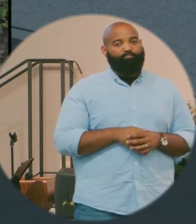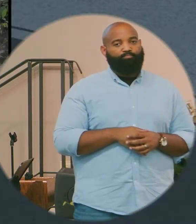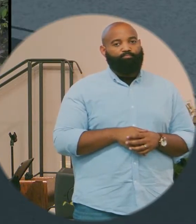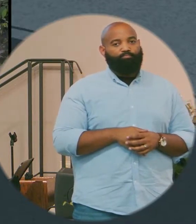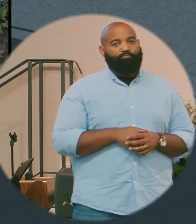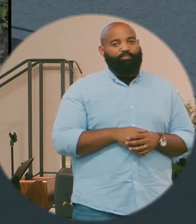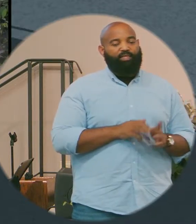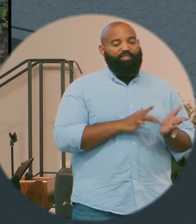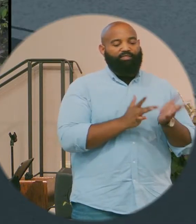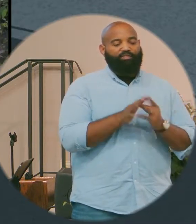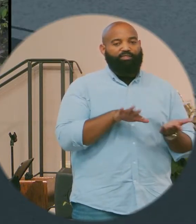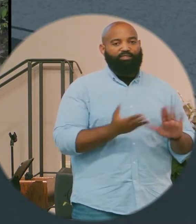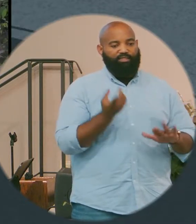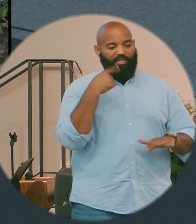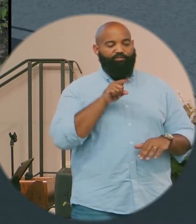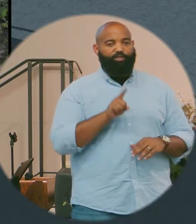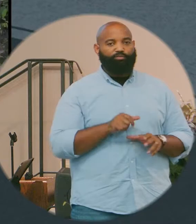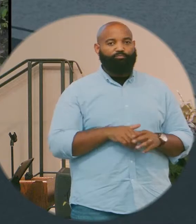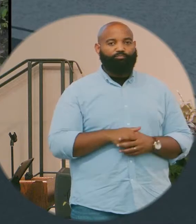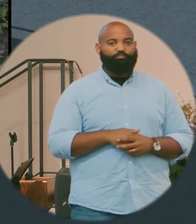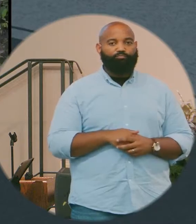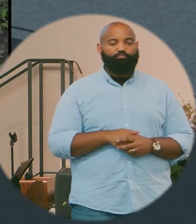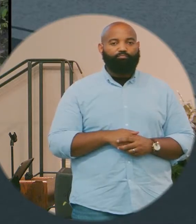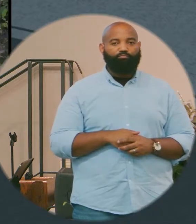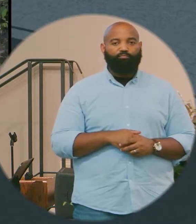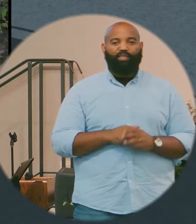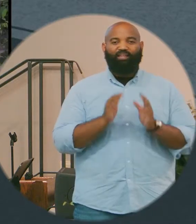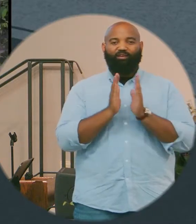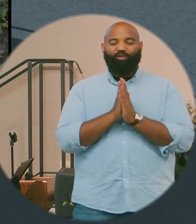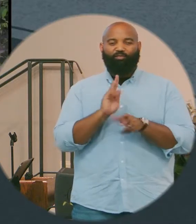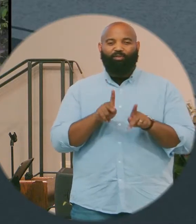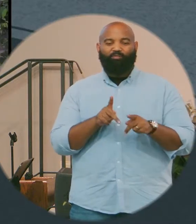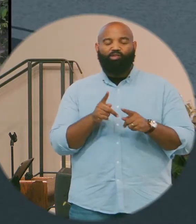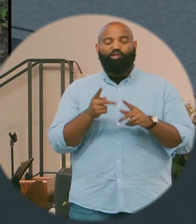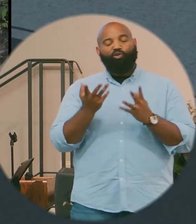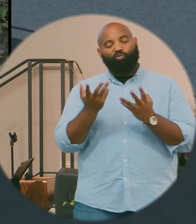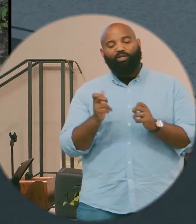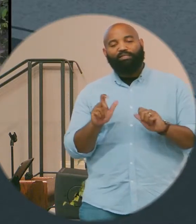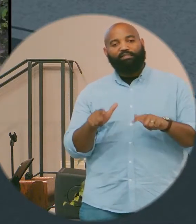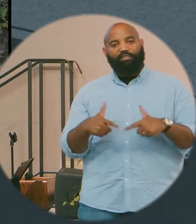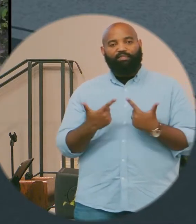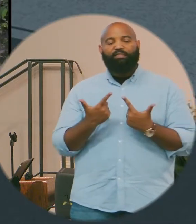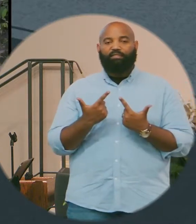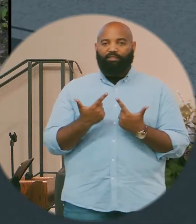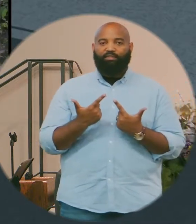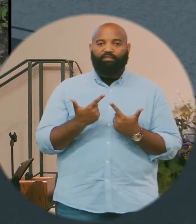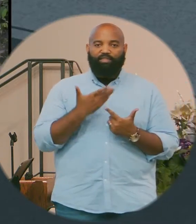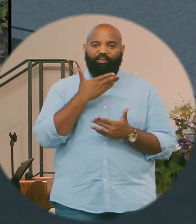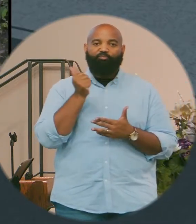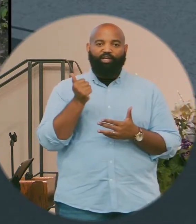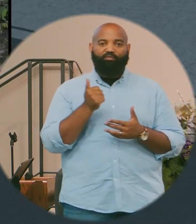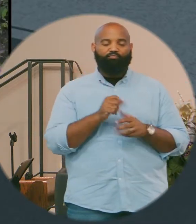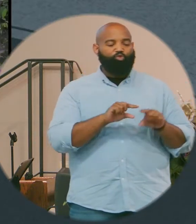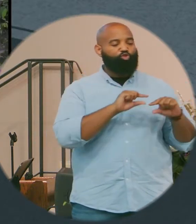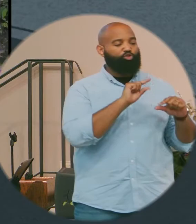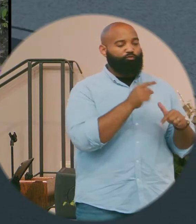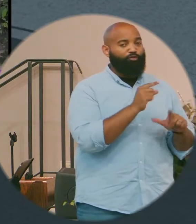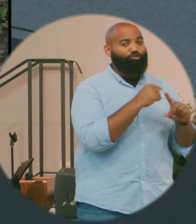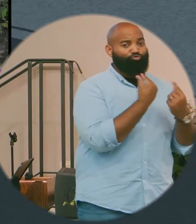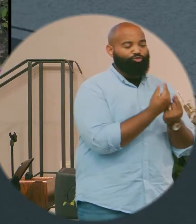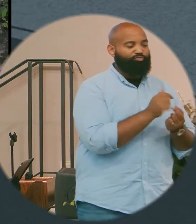son. And then I'm praying for those for consecration. Like, I'm talking about being set apart for real, for